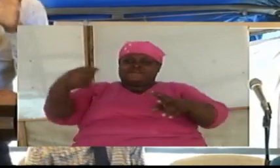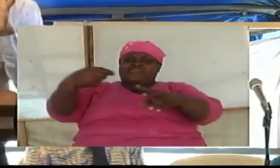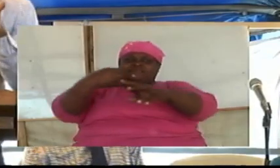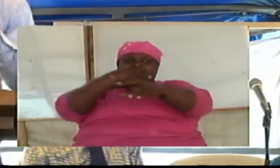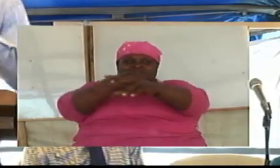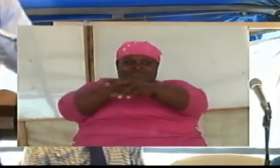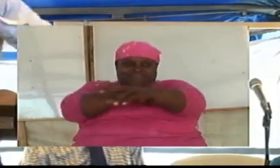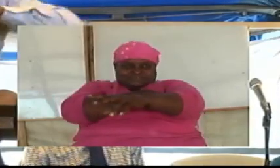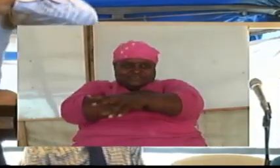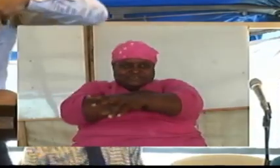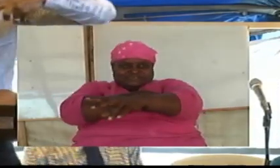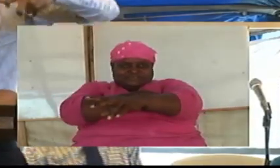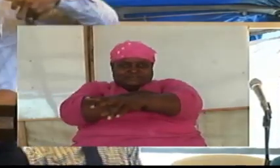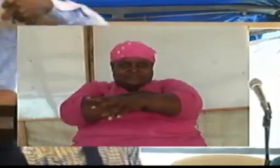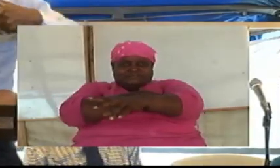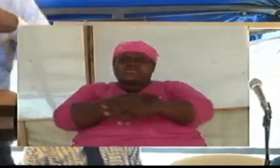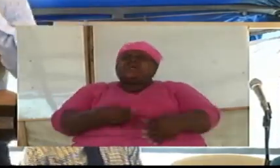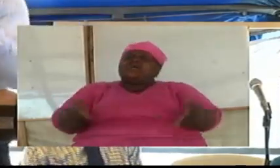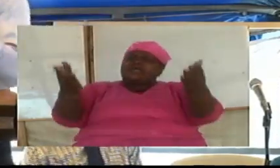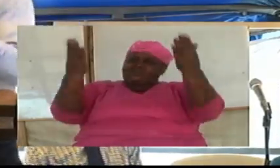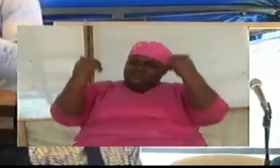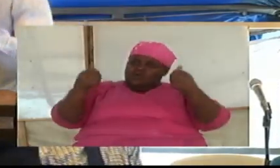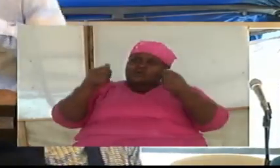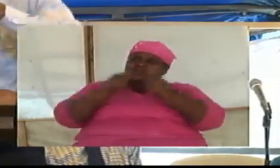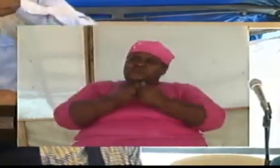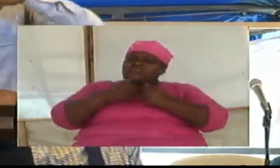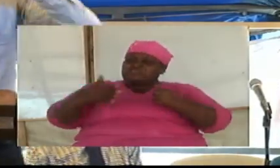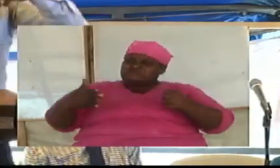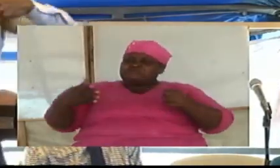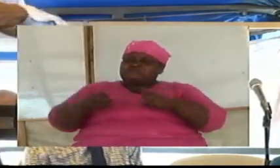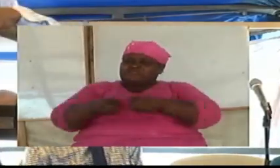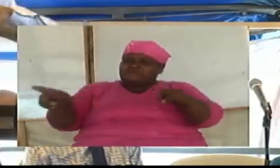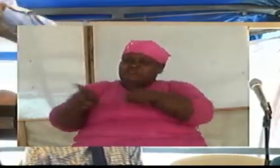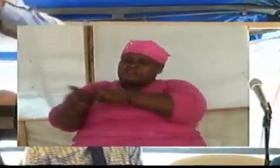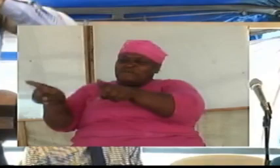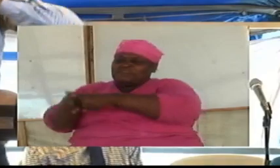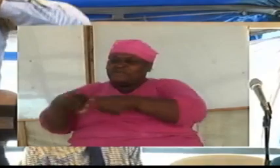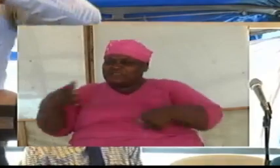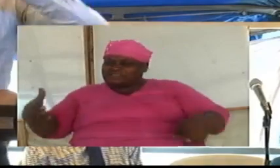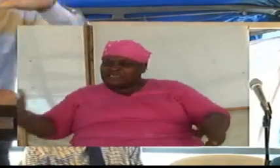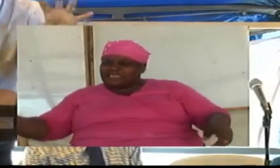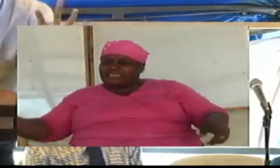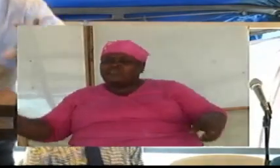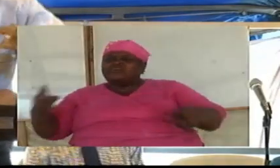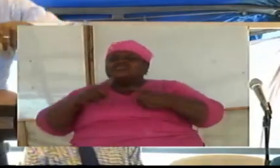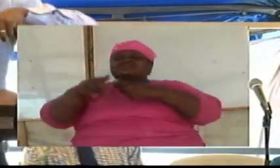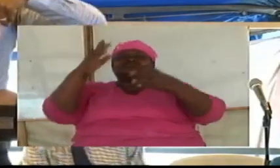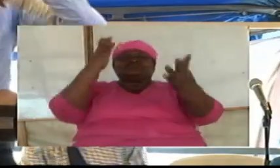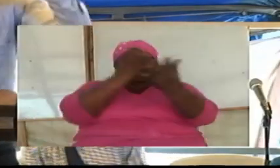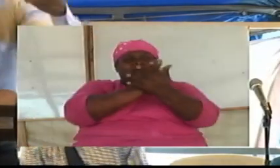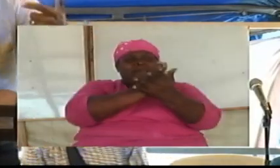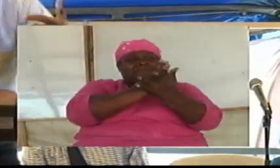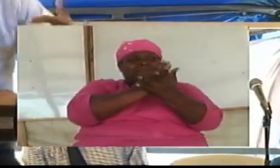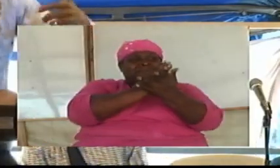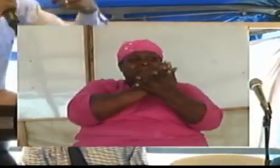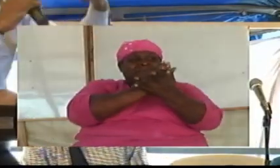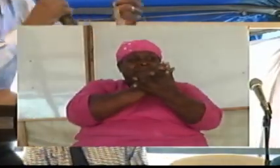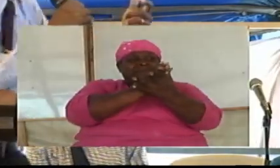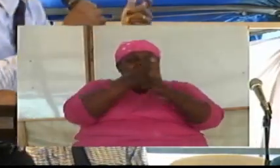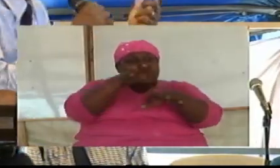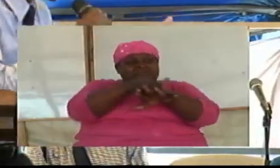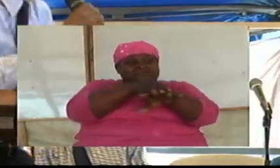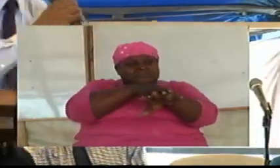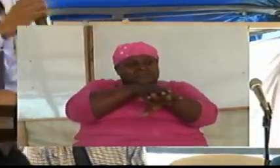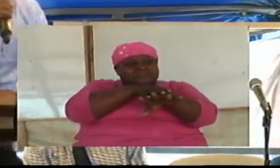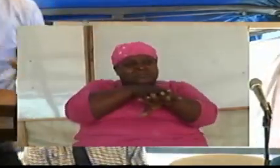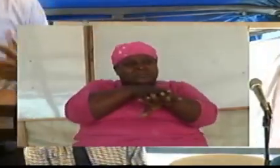us to understand is they come up with different methods and strategies to prevent or to slow down the spread of